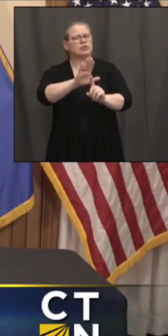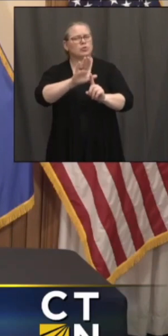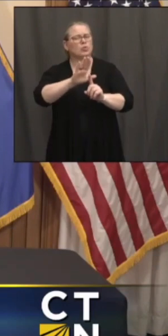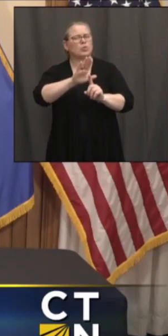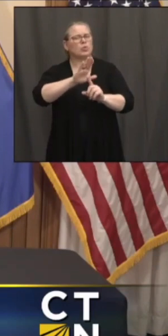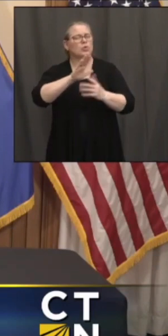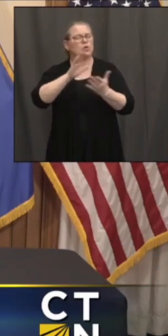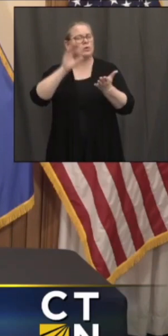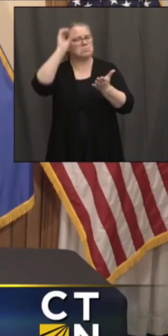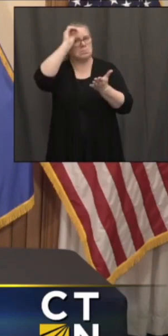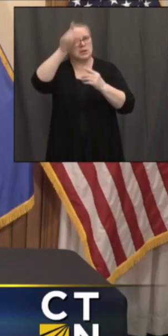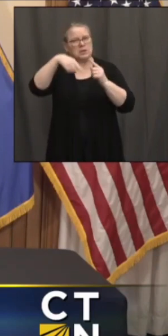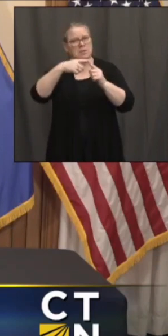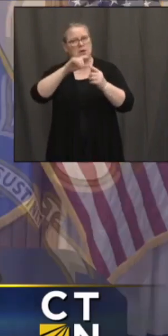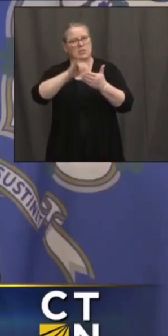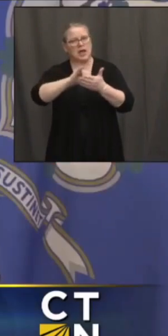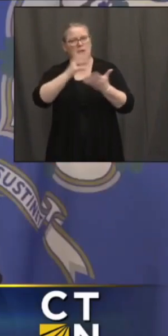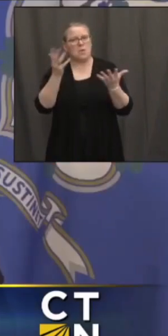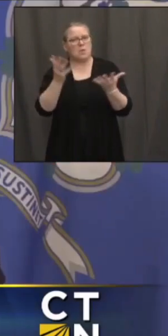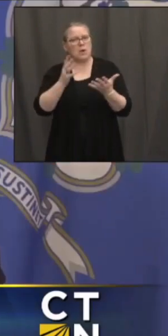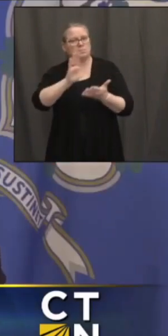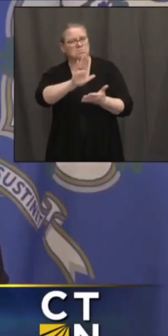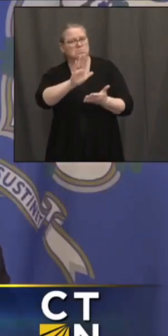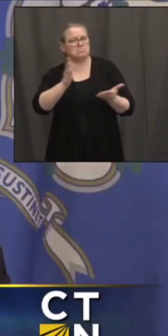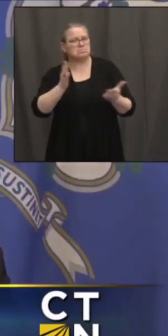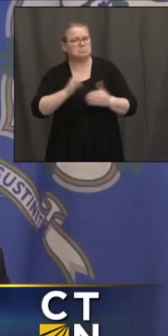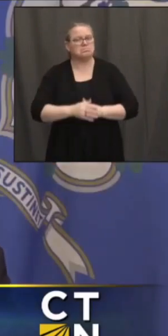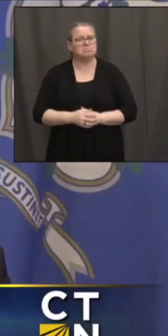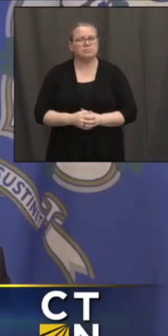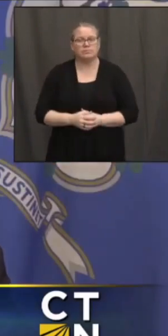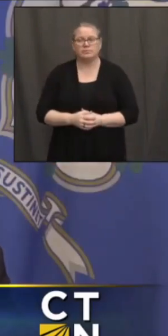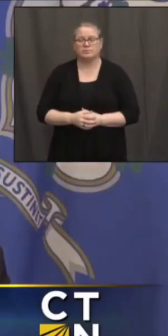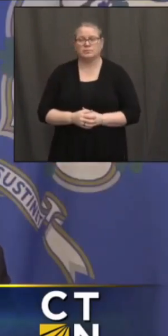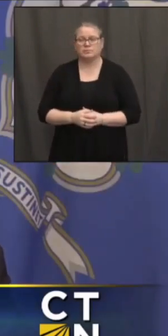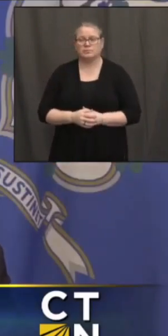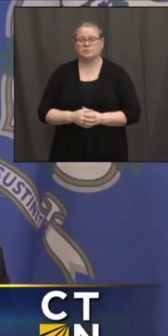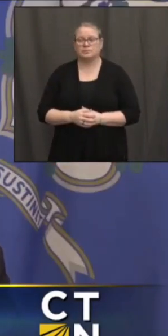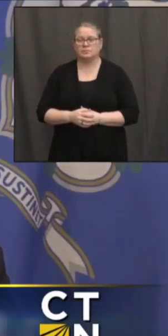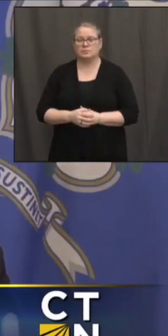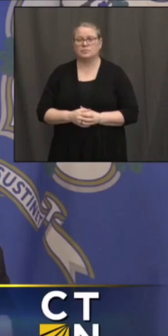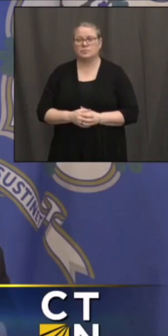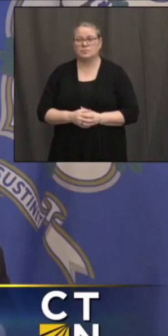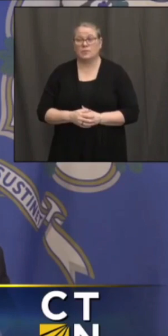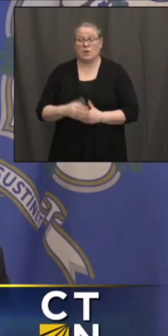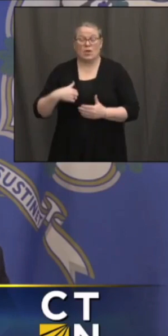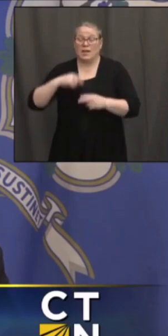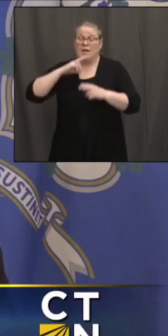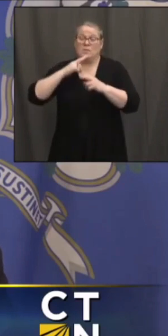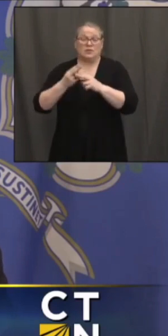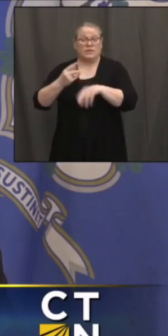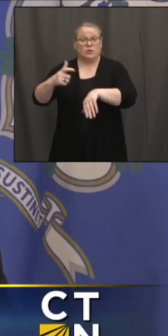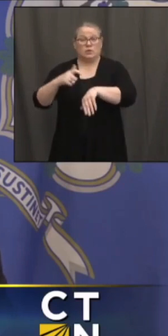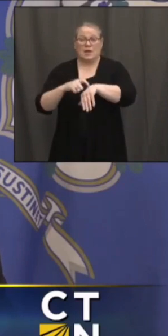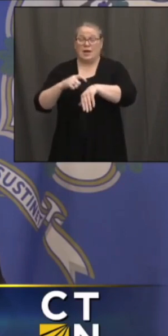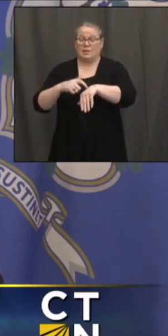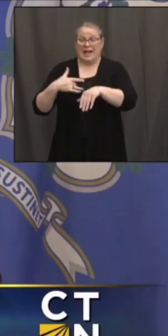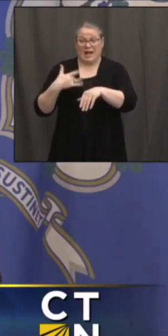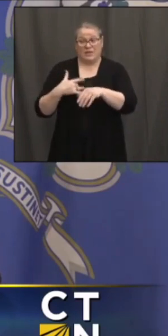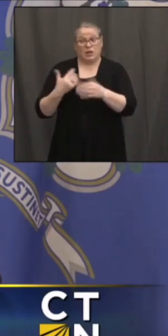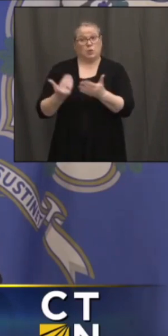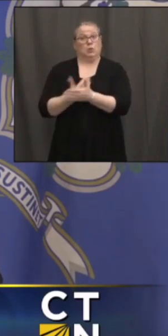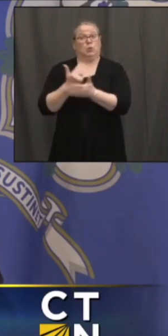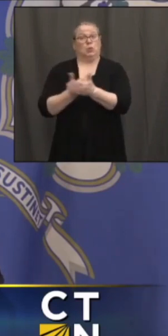proposal? Look, as I've said a few times, I don't think we're going to need any new broad-based